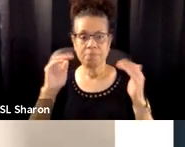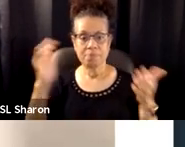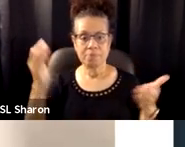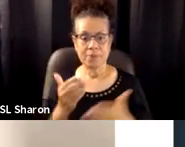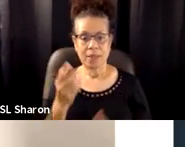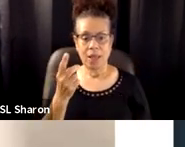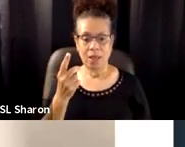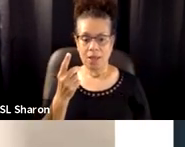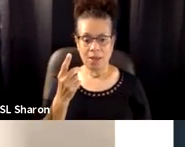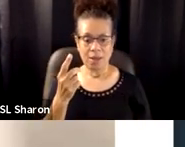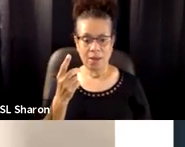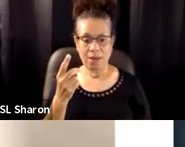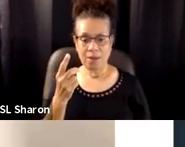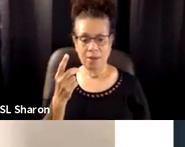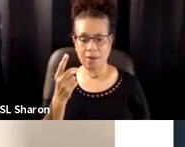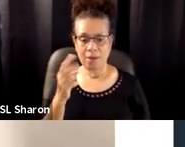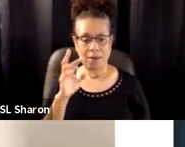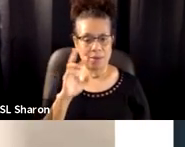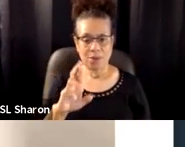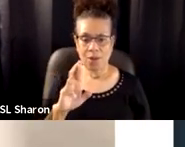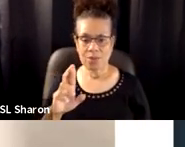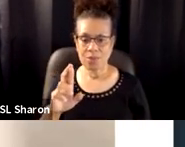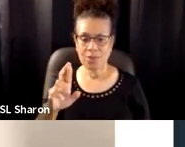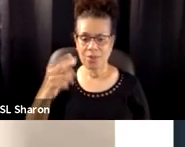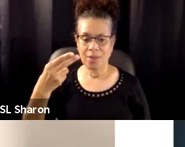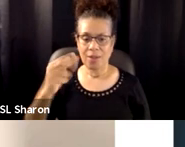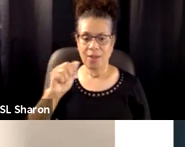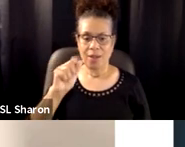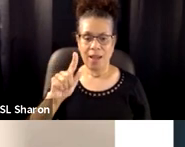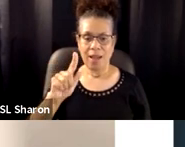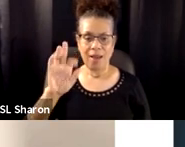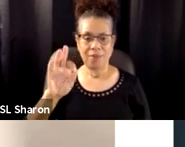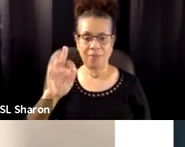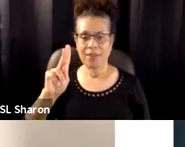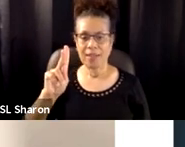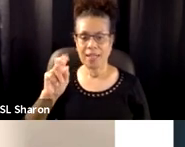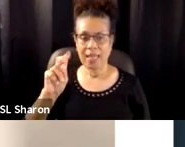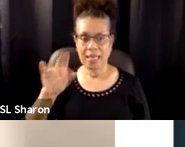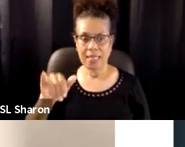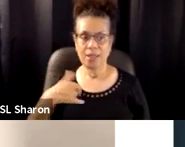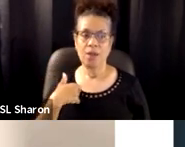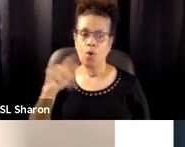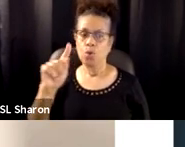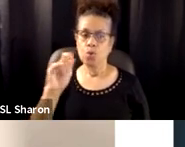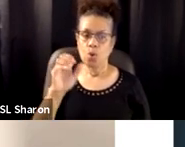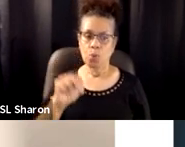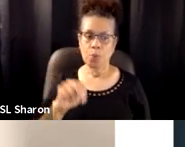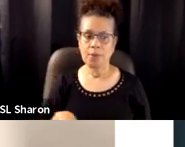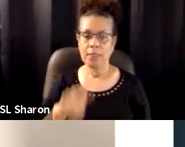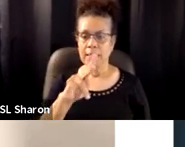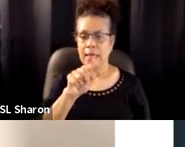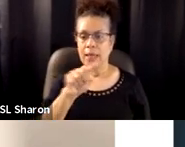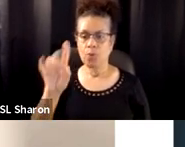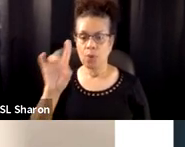natasha hafkeny she is the proud interim principal of the tobin k8 she is bilingual